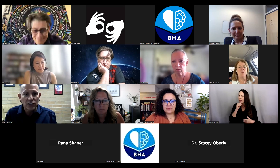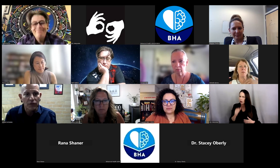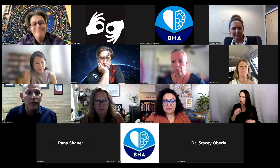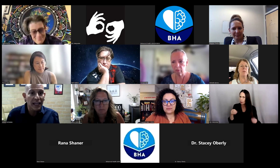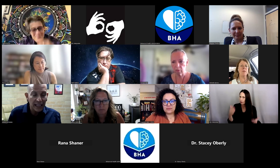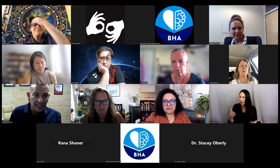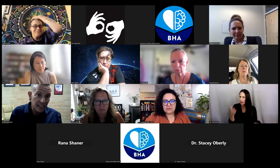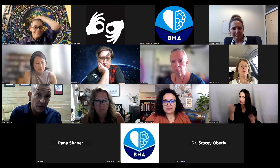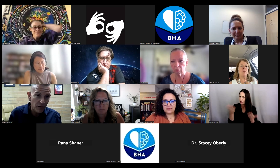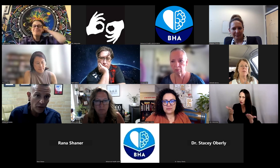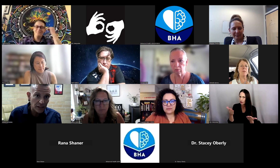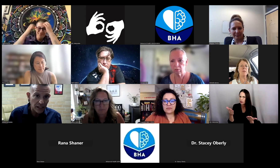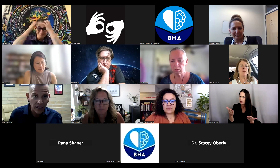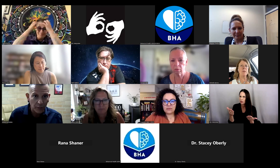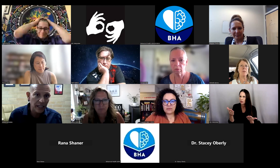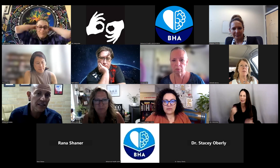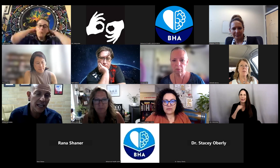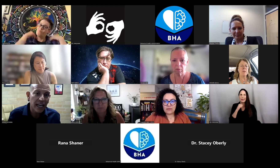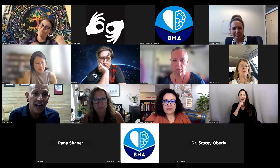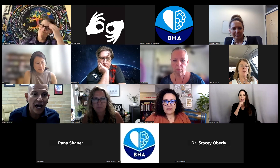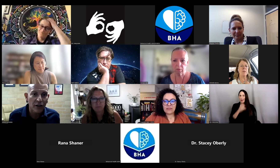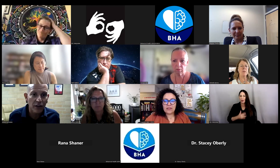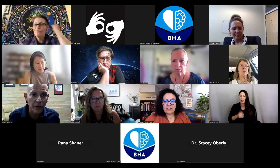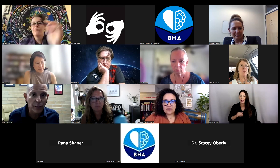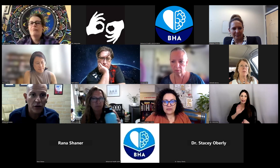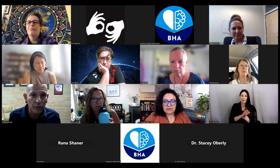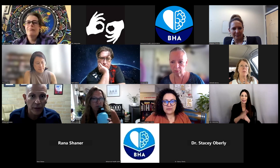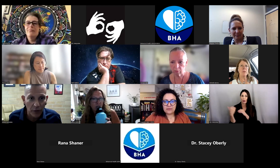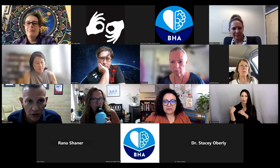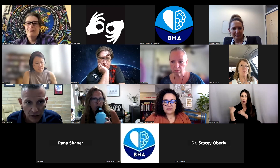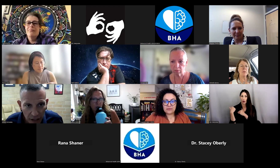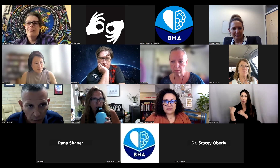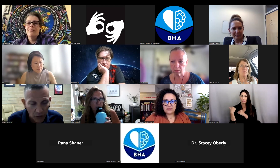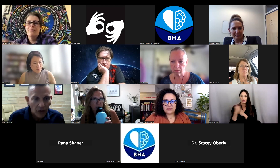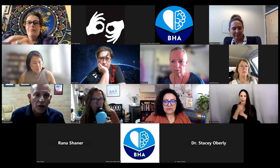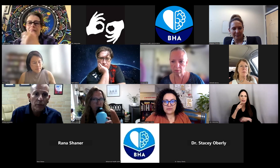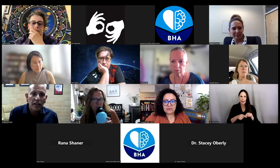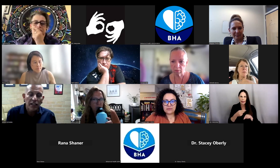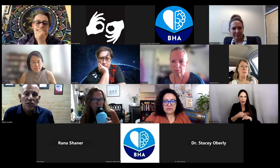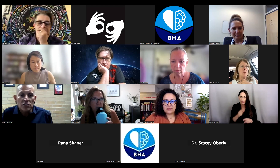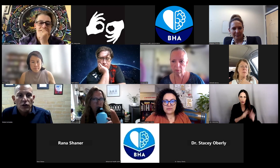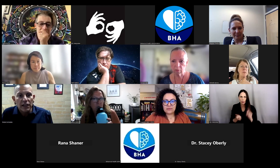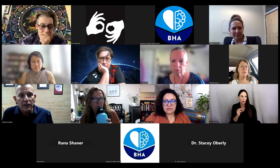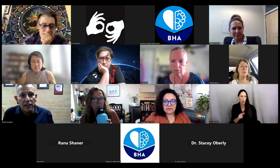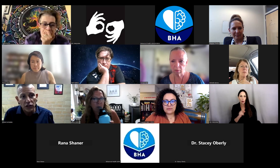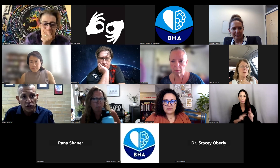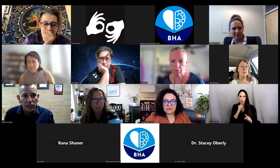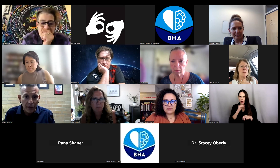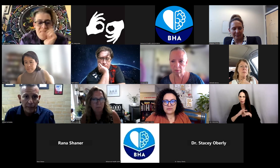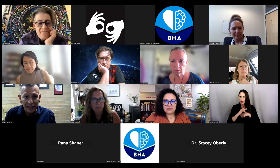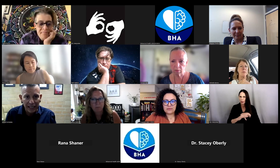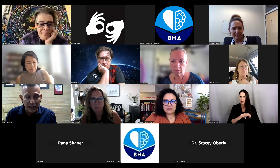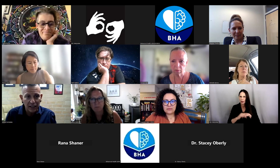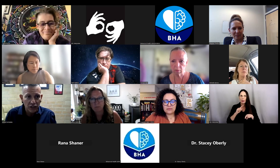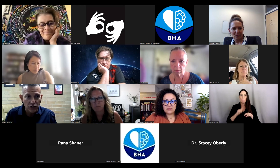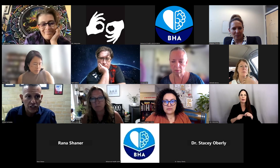I don't feel like that's their fault because they can't hire the people or the people aren't available, but it's also leaving a huge gap